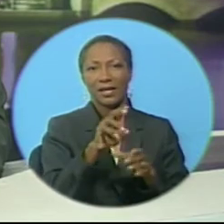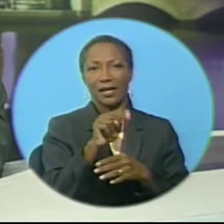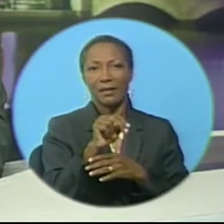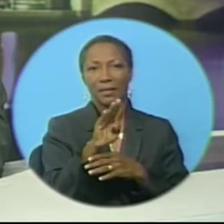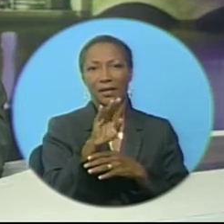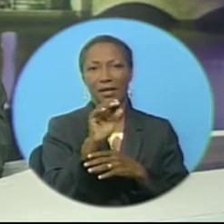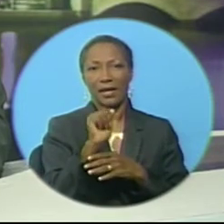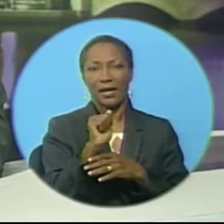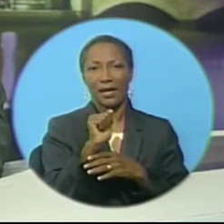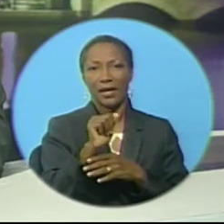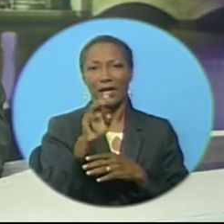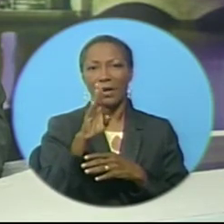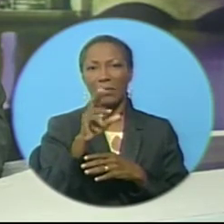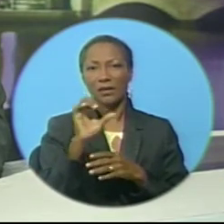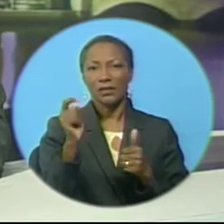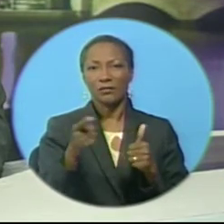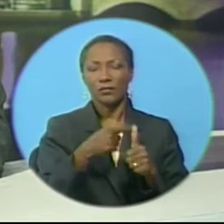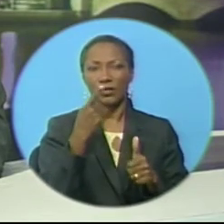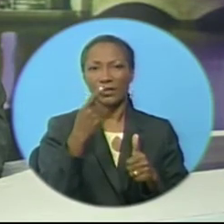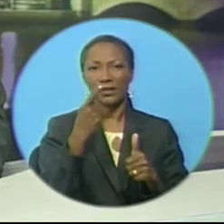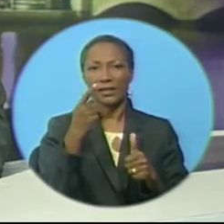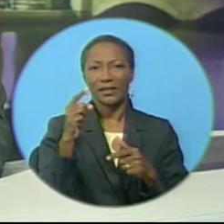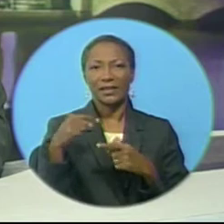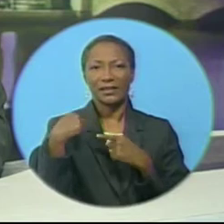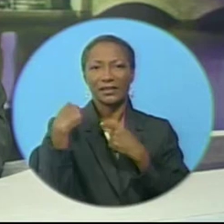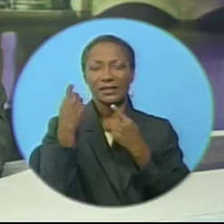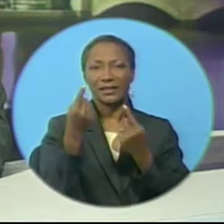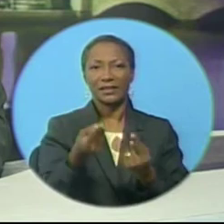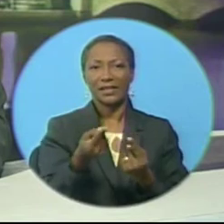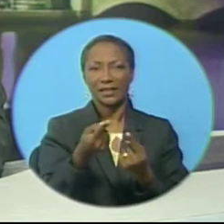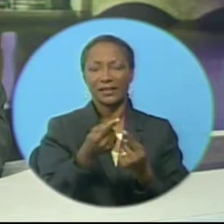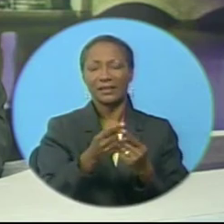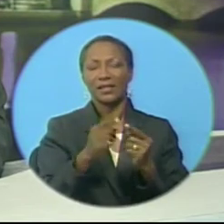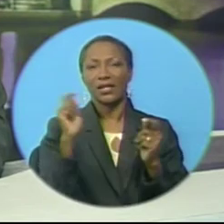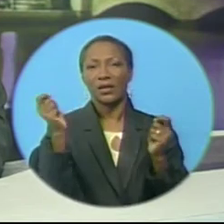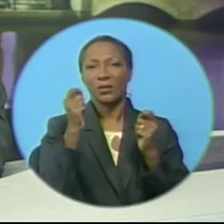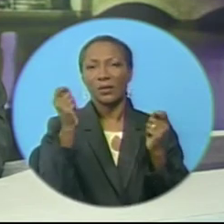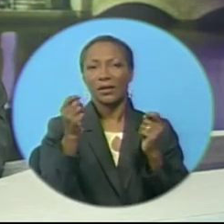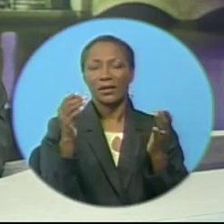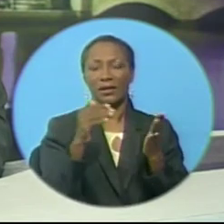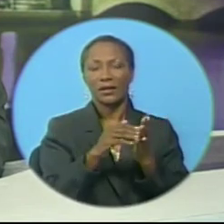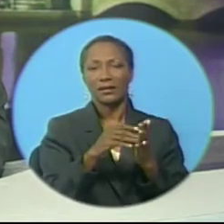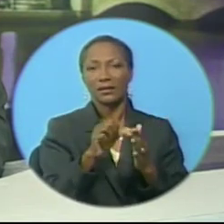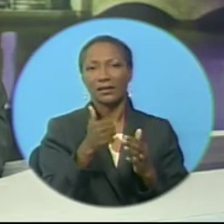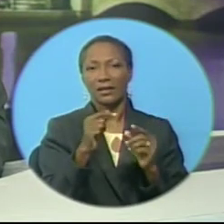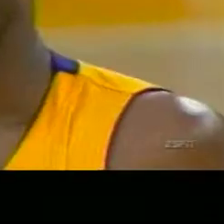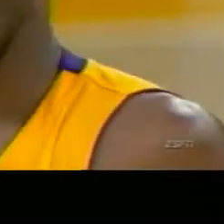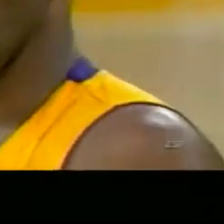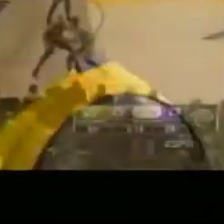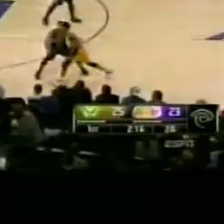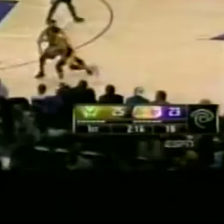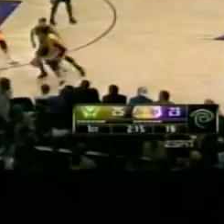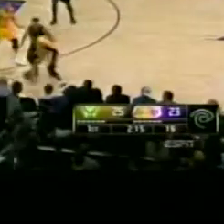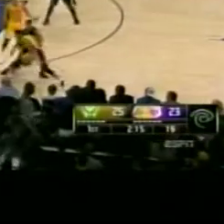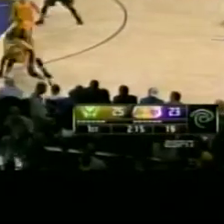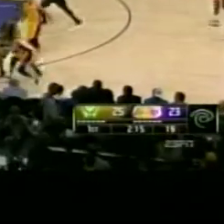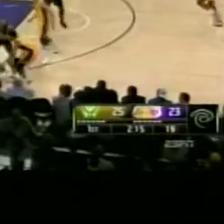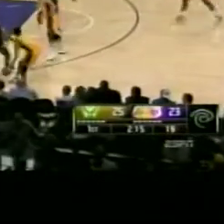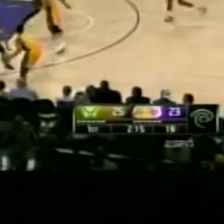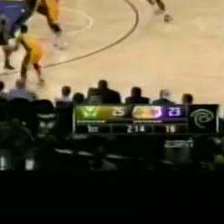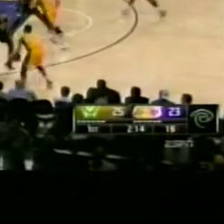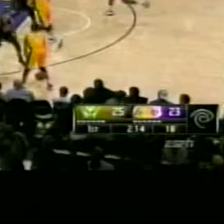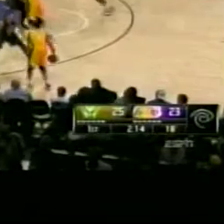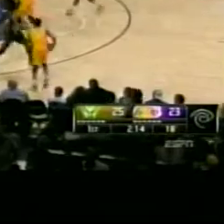since ending the Golden State Warriors' 24-game unbeaten run to start the season. They figured to beat one of the worst teams